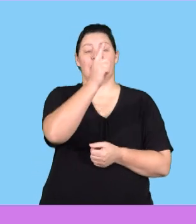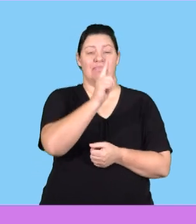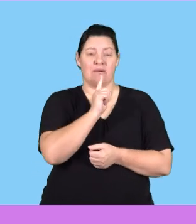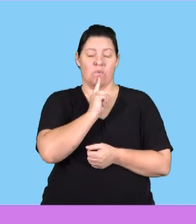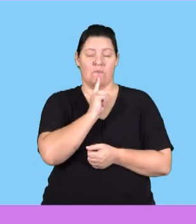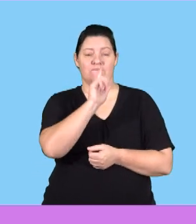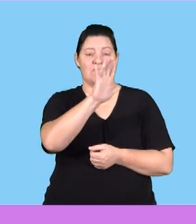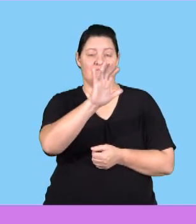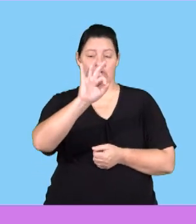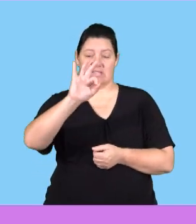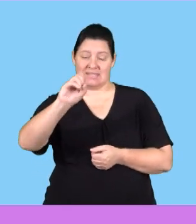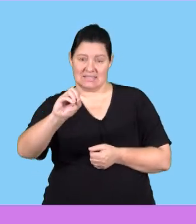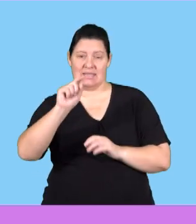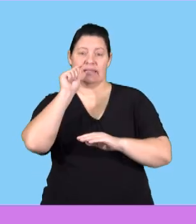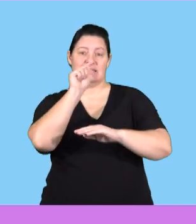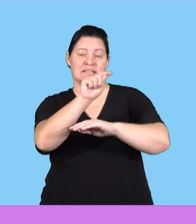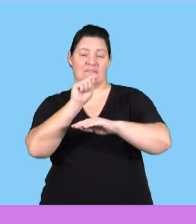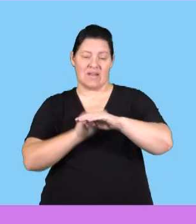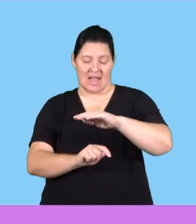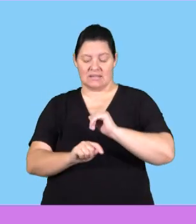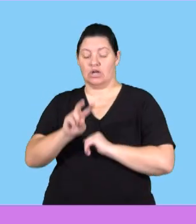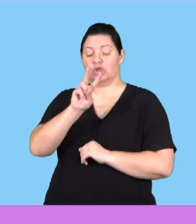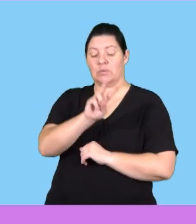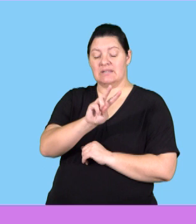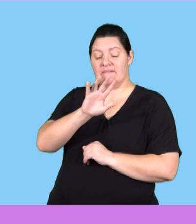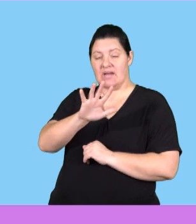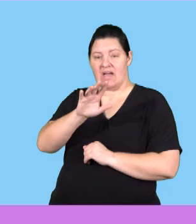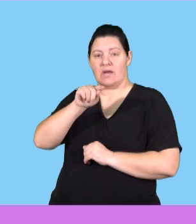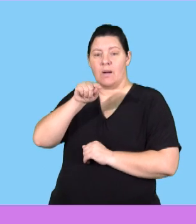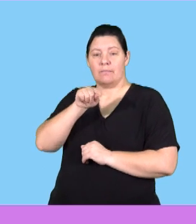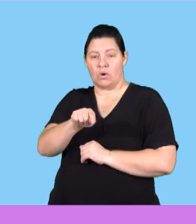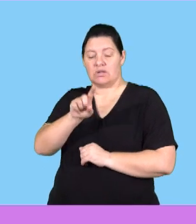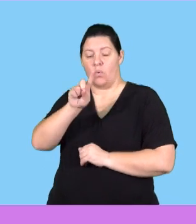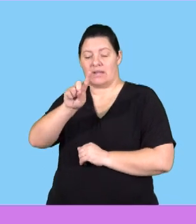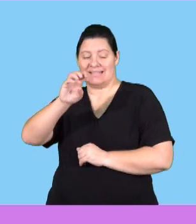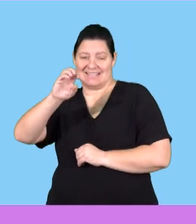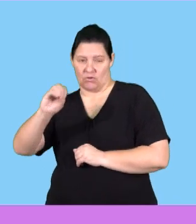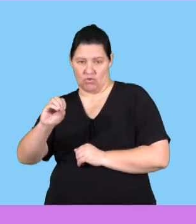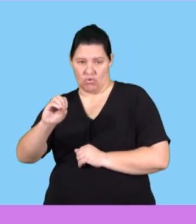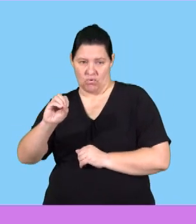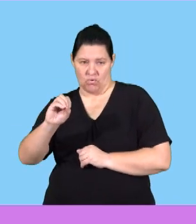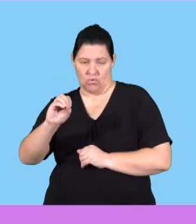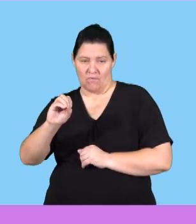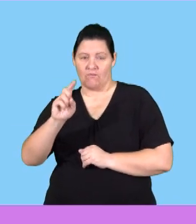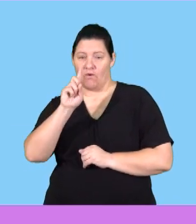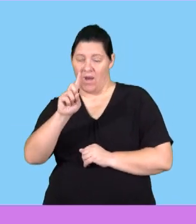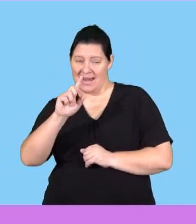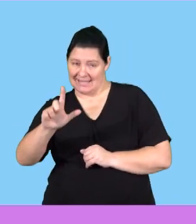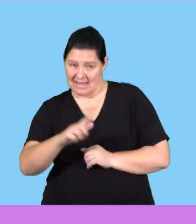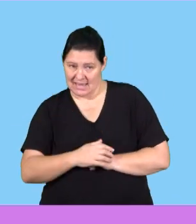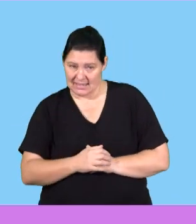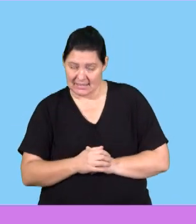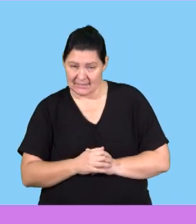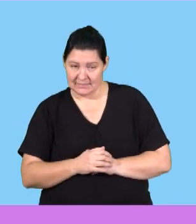1,530. We divide this by the cost rate, which is 25 rand 10 cents